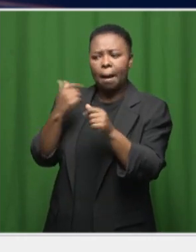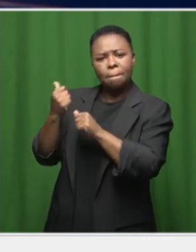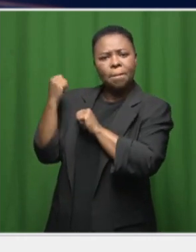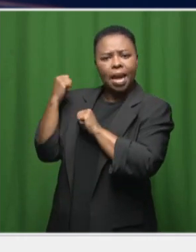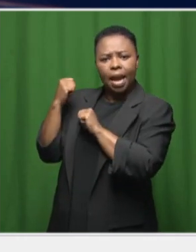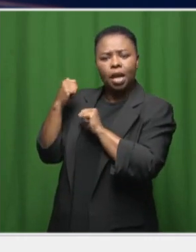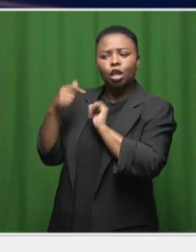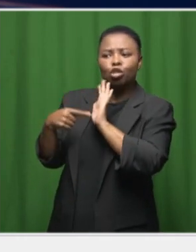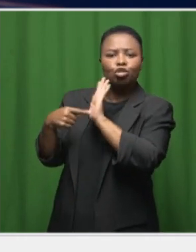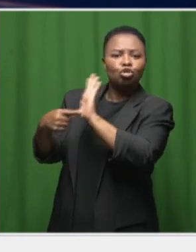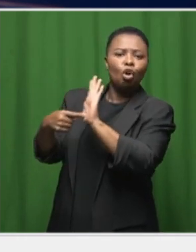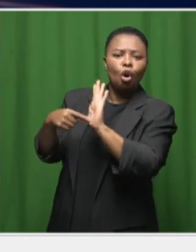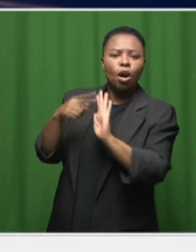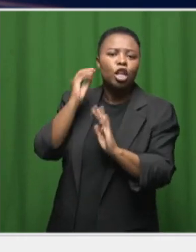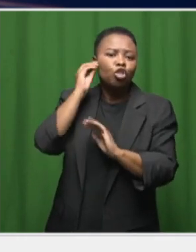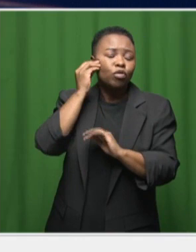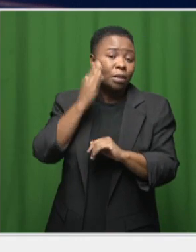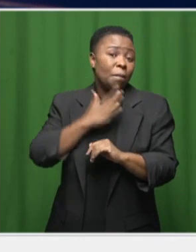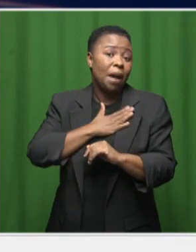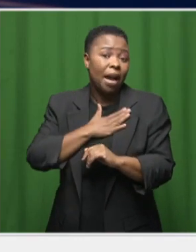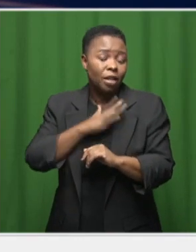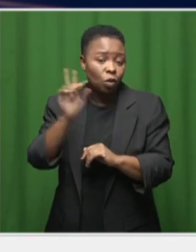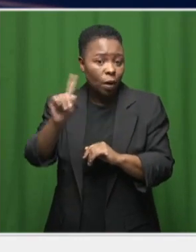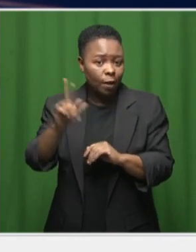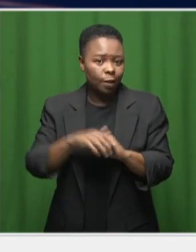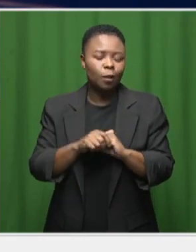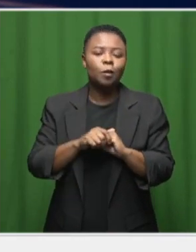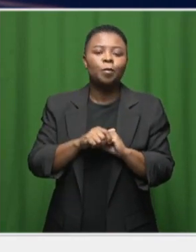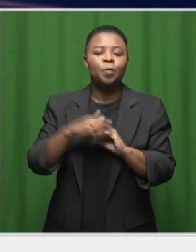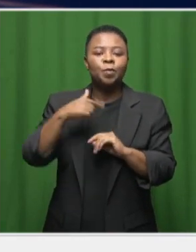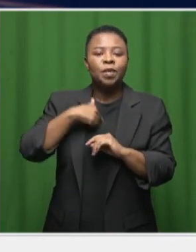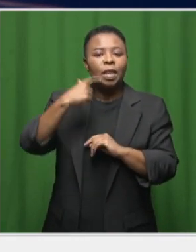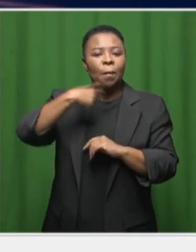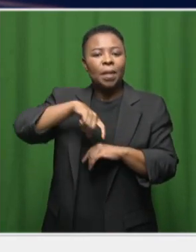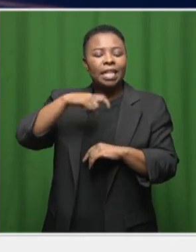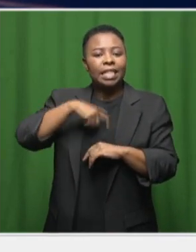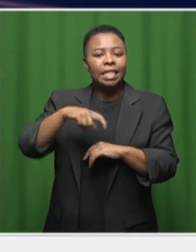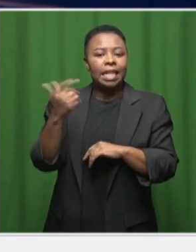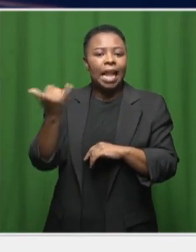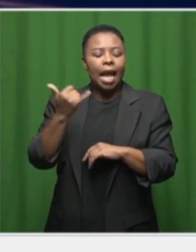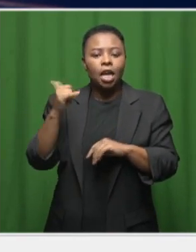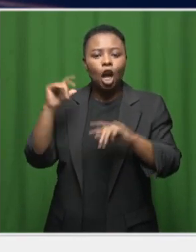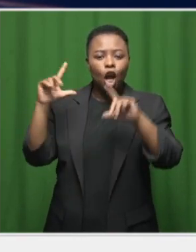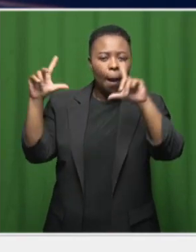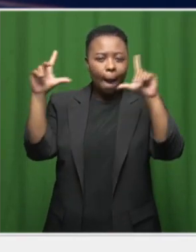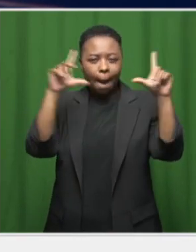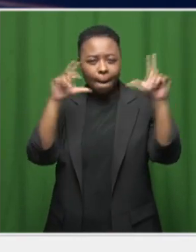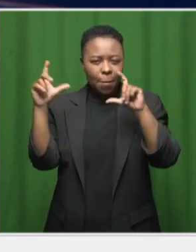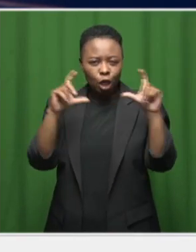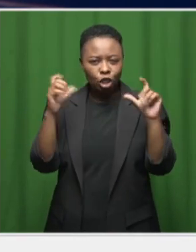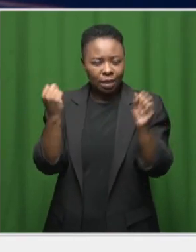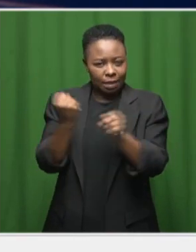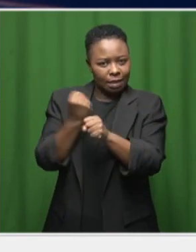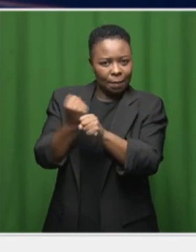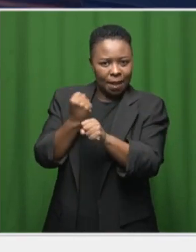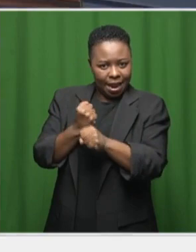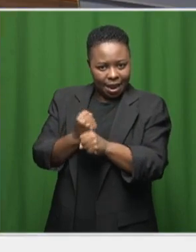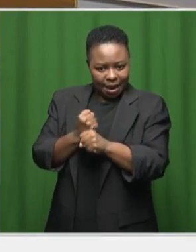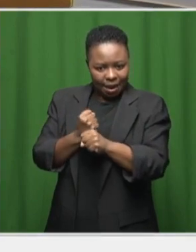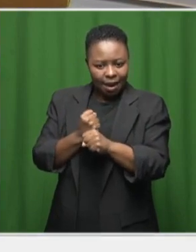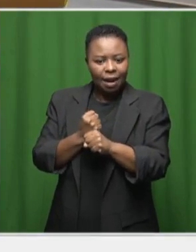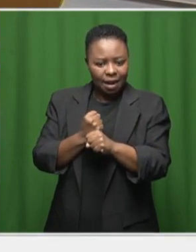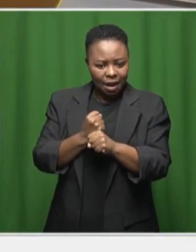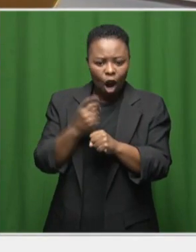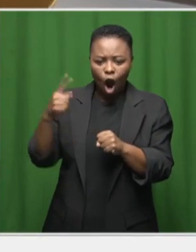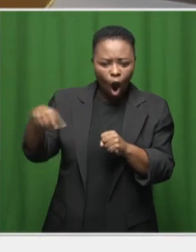then showed my interest to say, I'm a person who's making images, you know. Yeah. And then